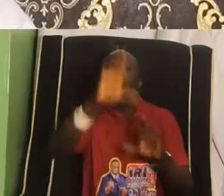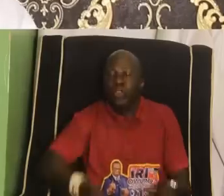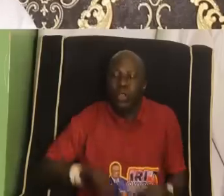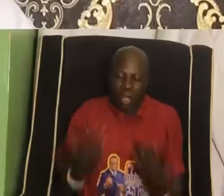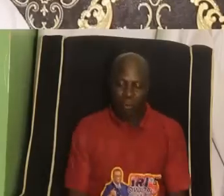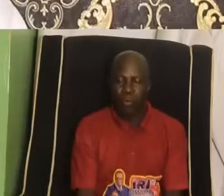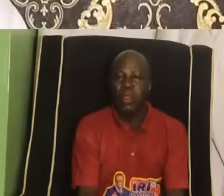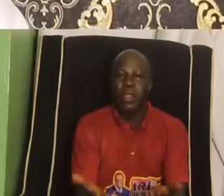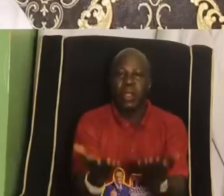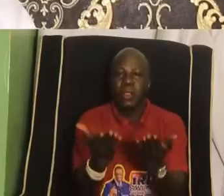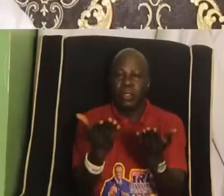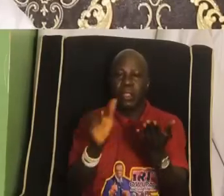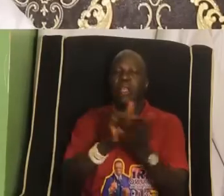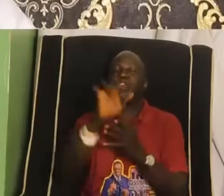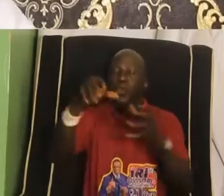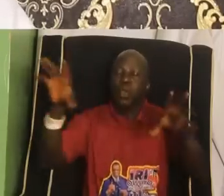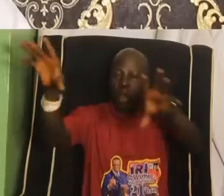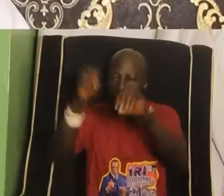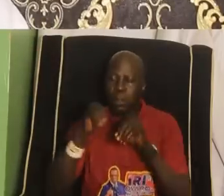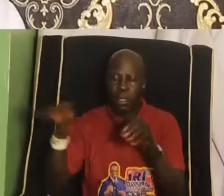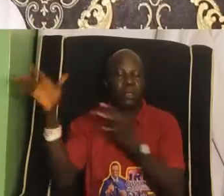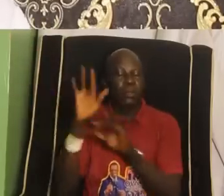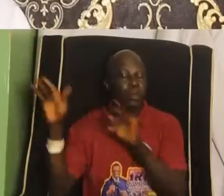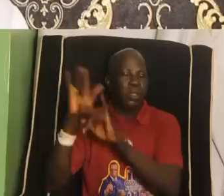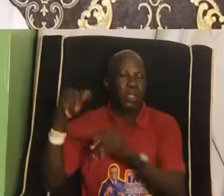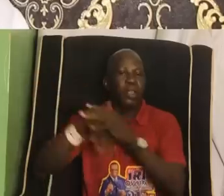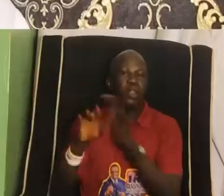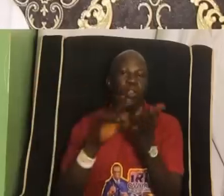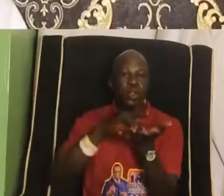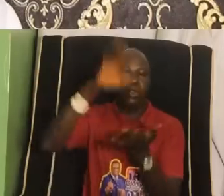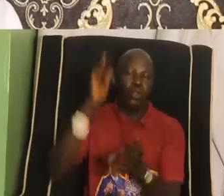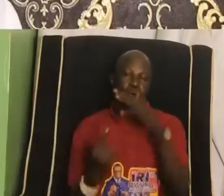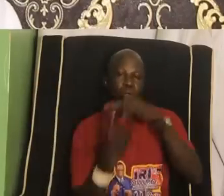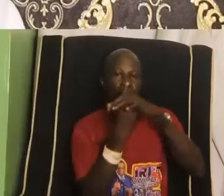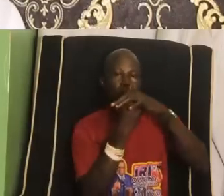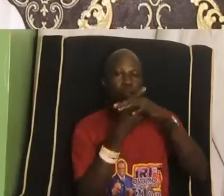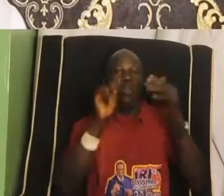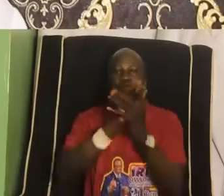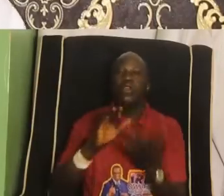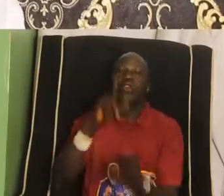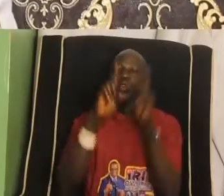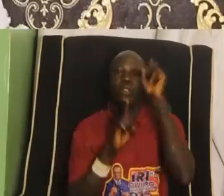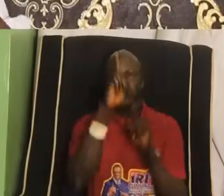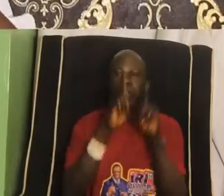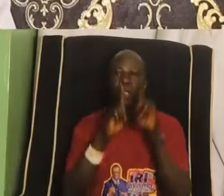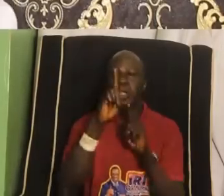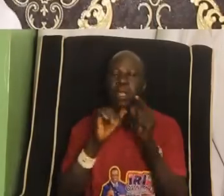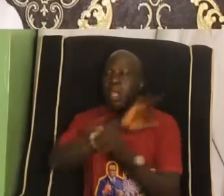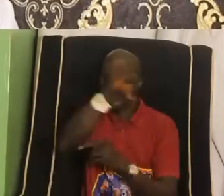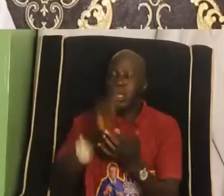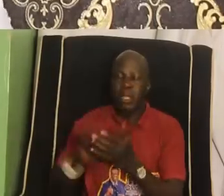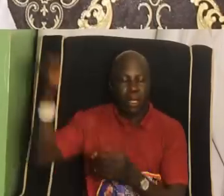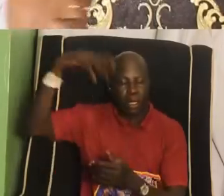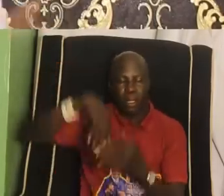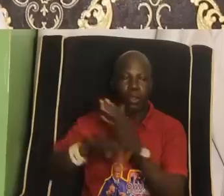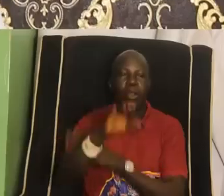Adide. No, no. Omari Anuba. No, no. Ogbor Ajadi. No, no. Era Worema Atan. No, no. Nagbara Olorun.